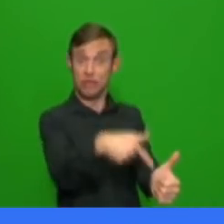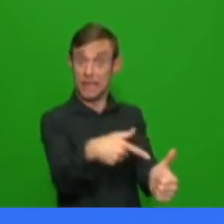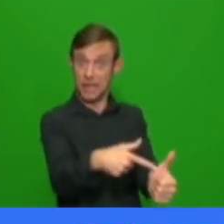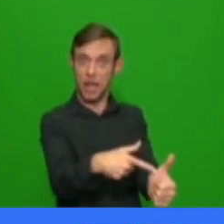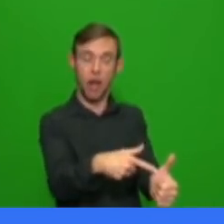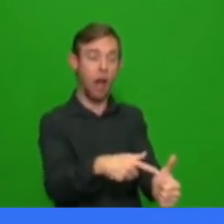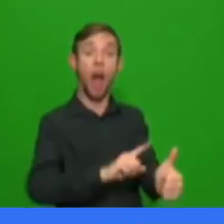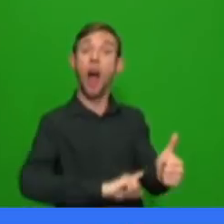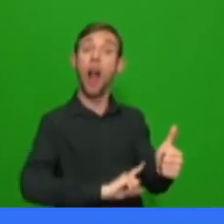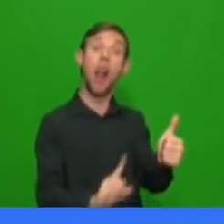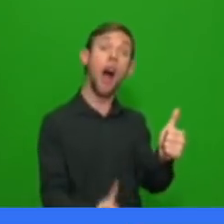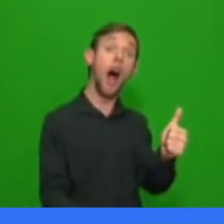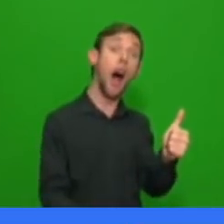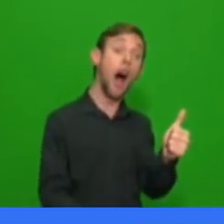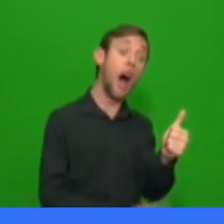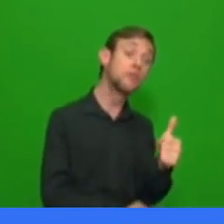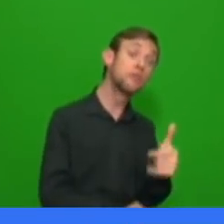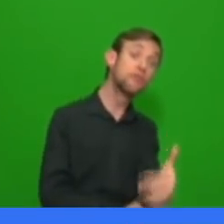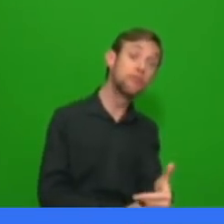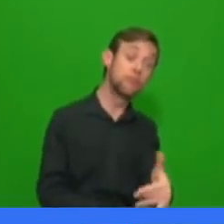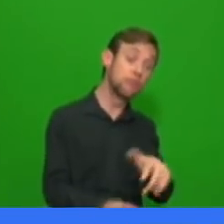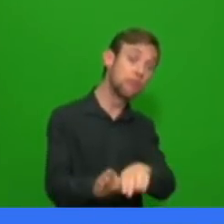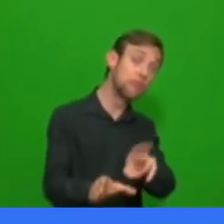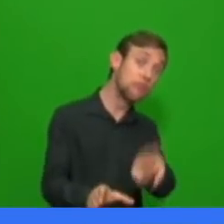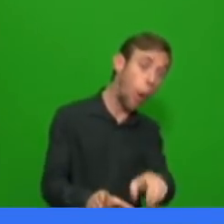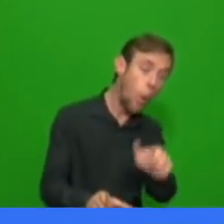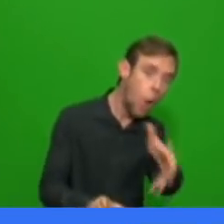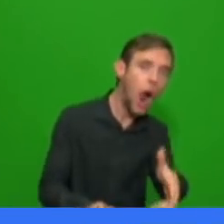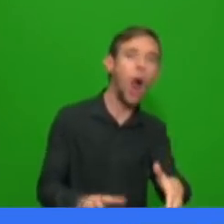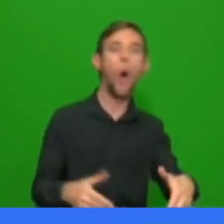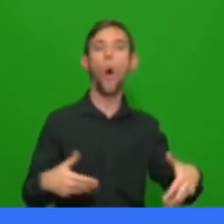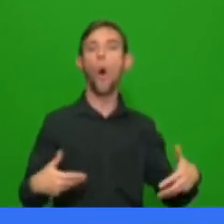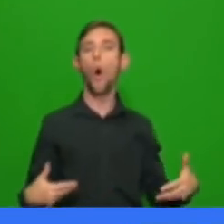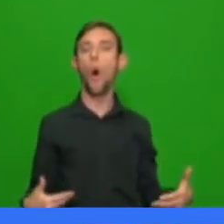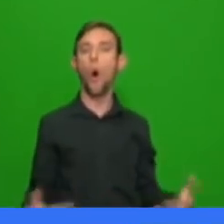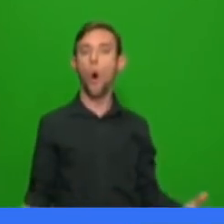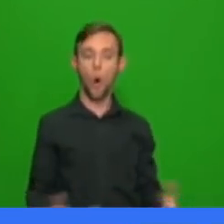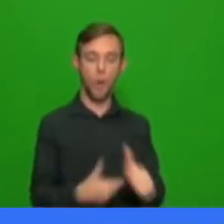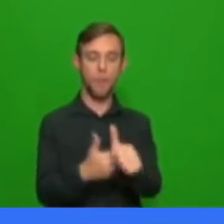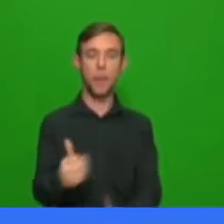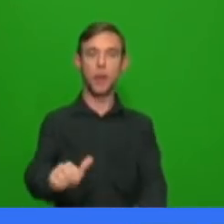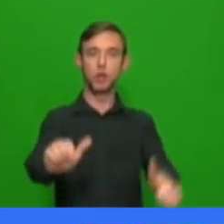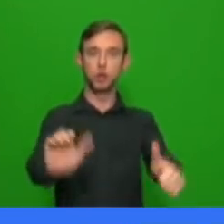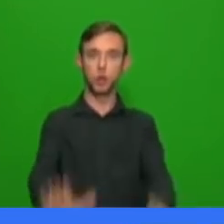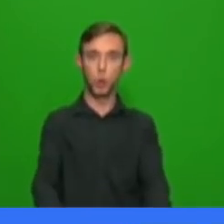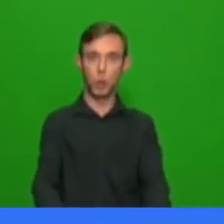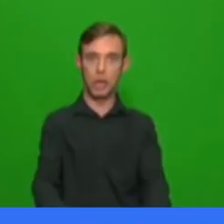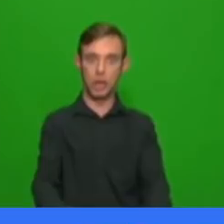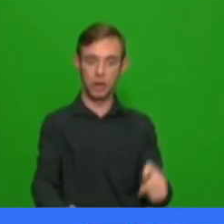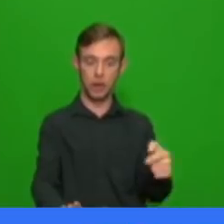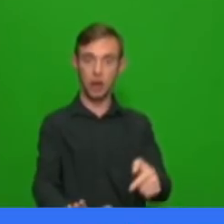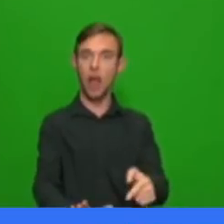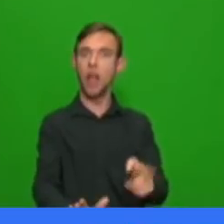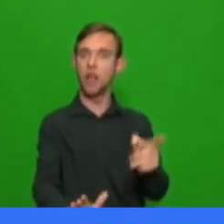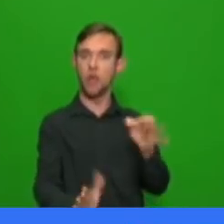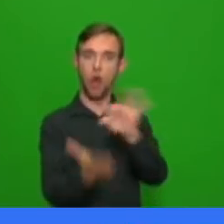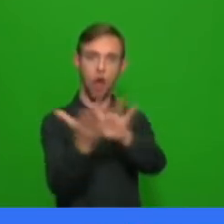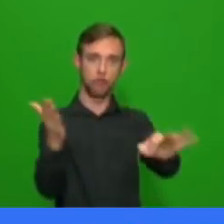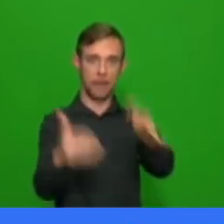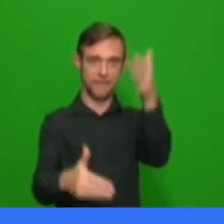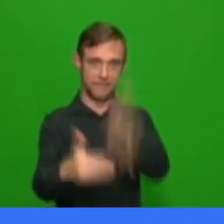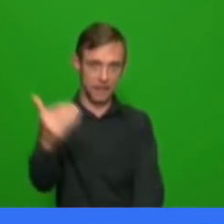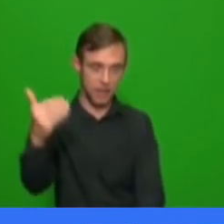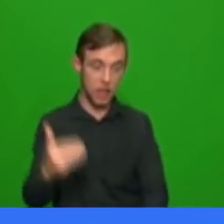to be available for the position beyond June when your current term expires? Have you